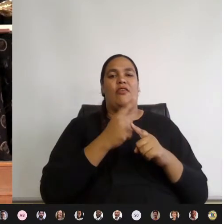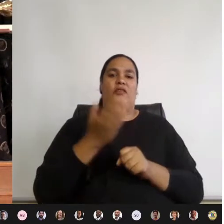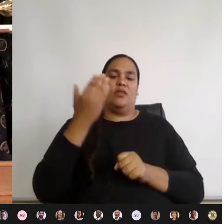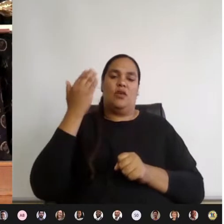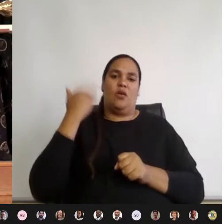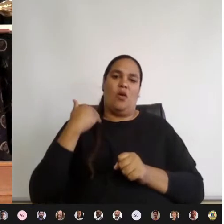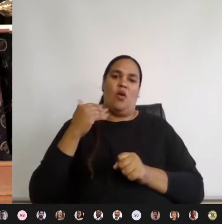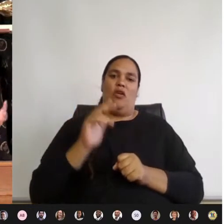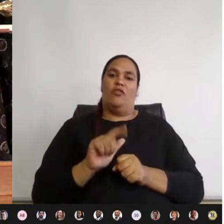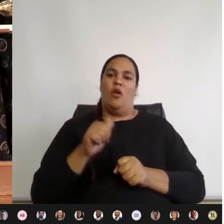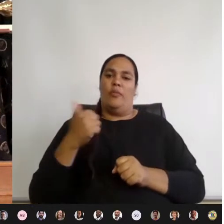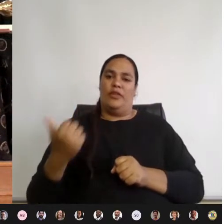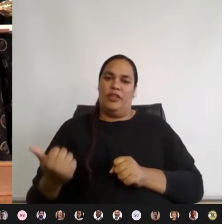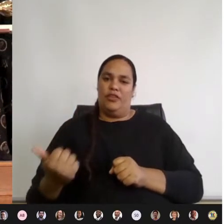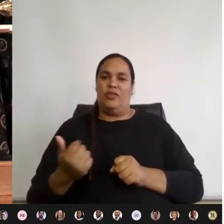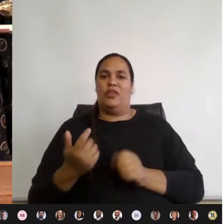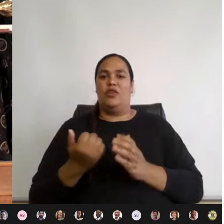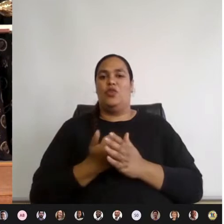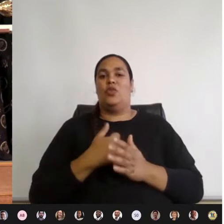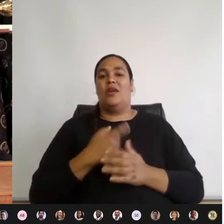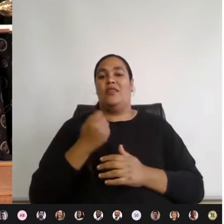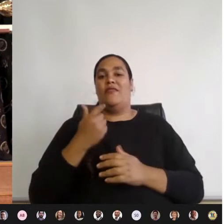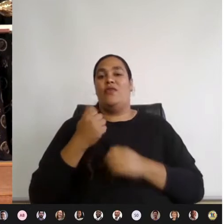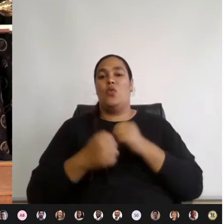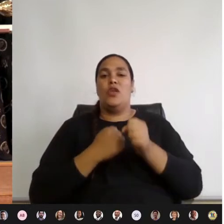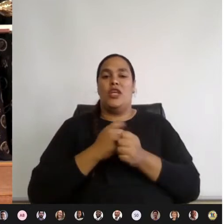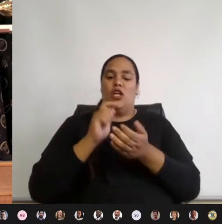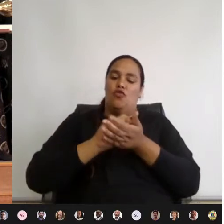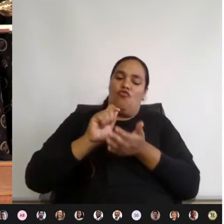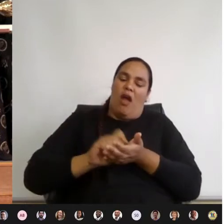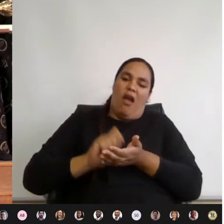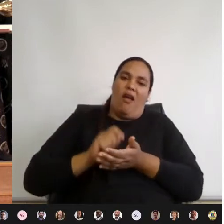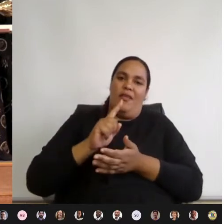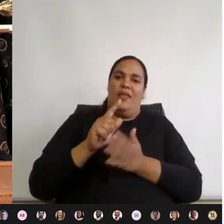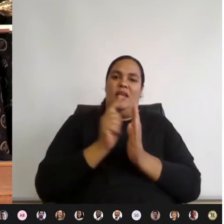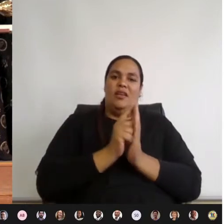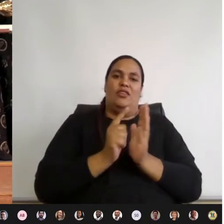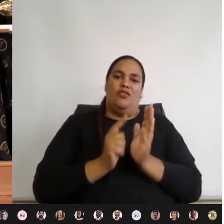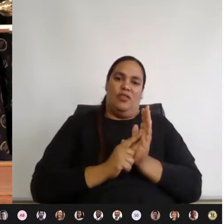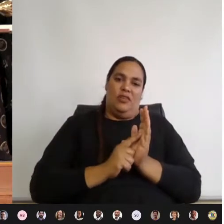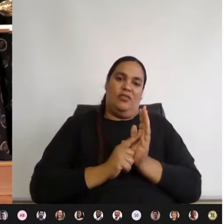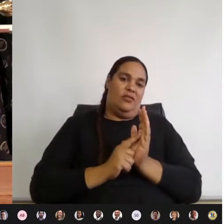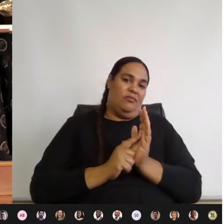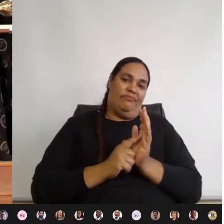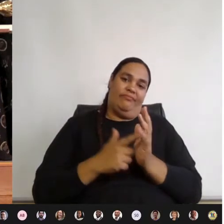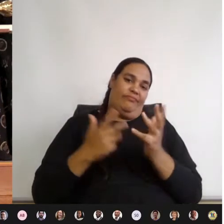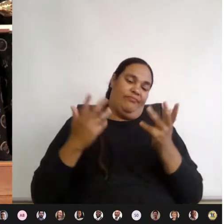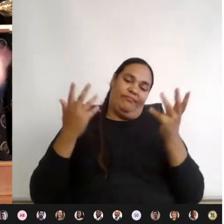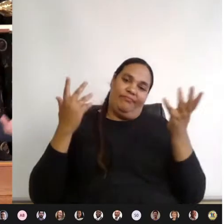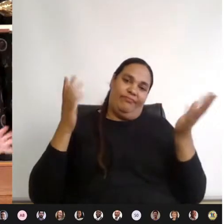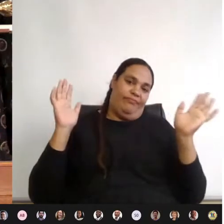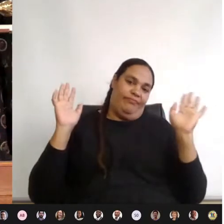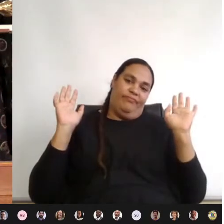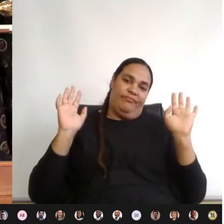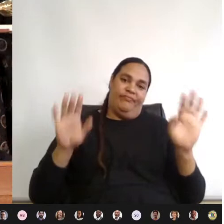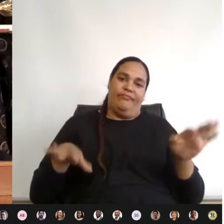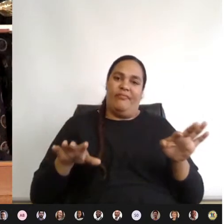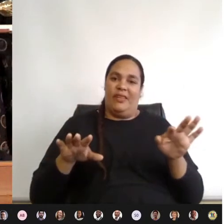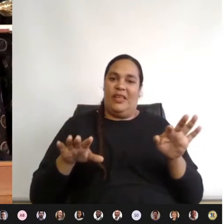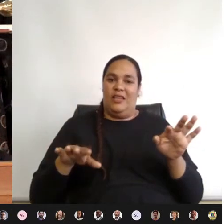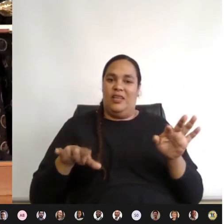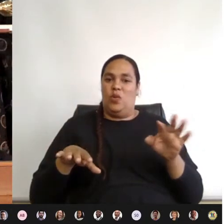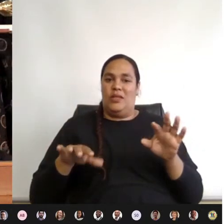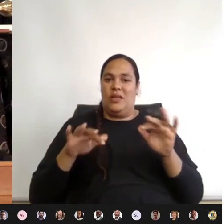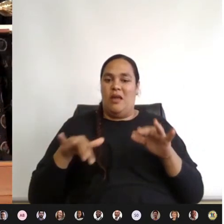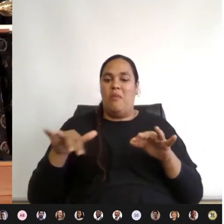opposition, where it took us a few years to write that piece of legislation. It was so sort of public